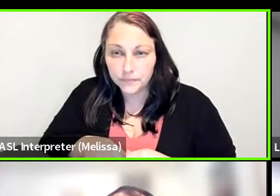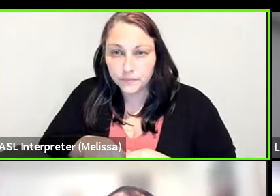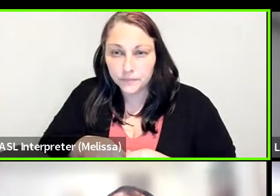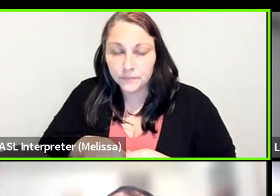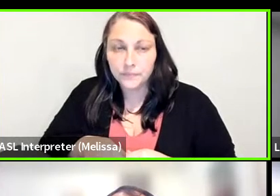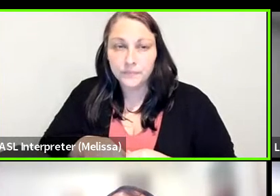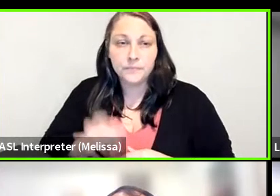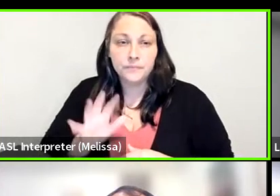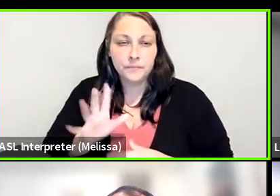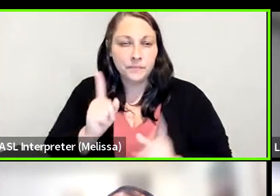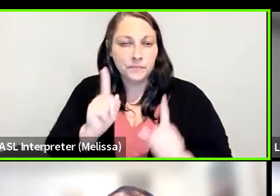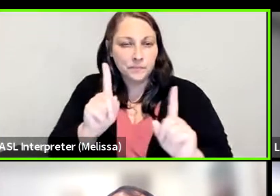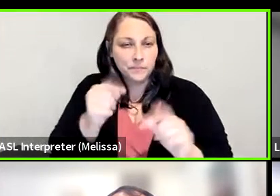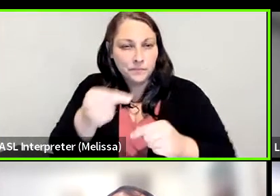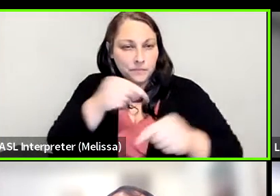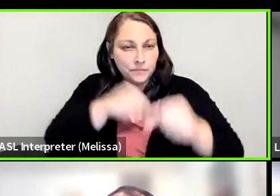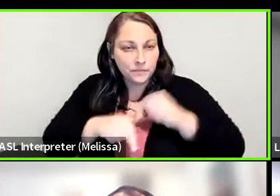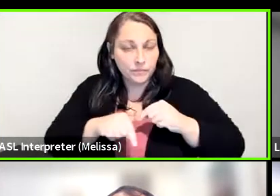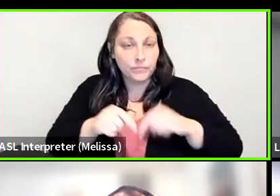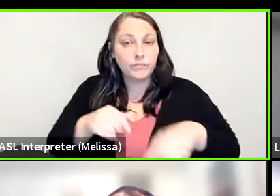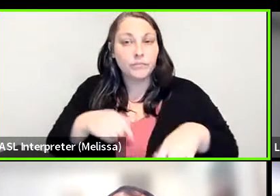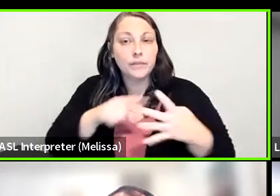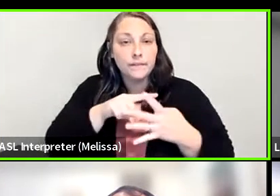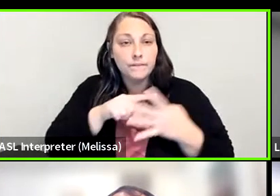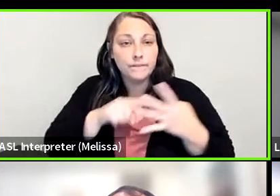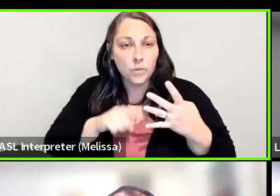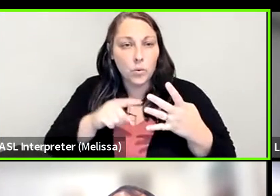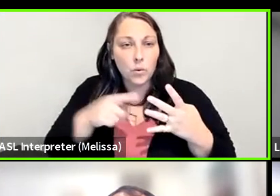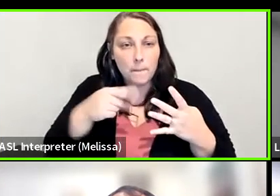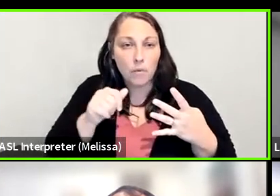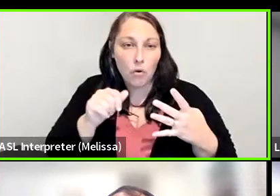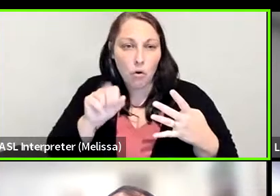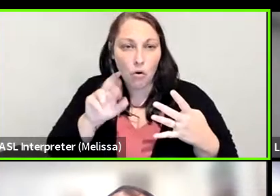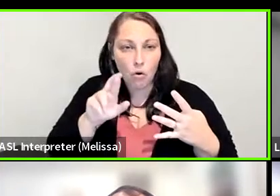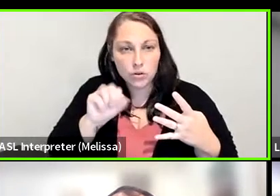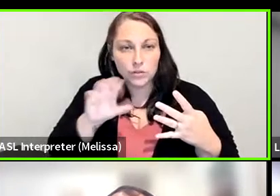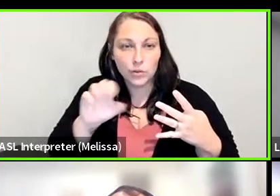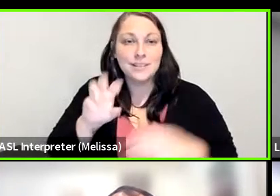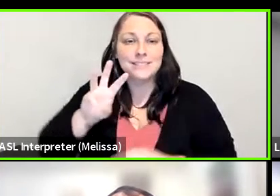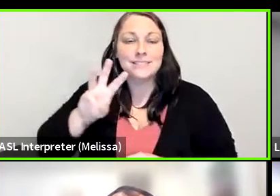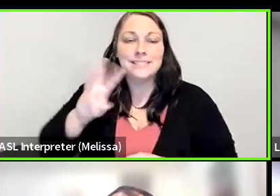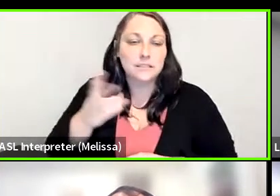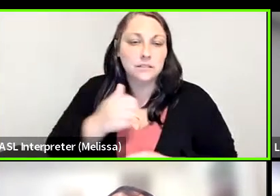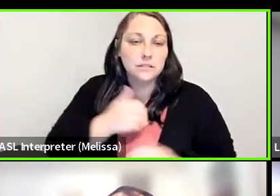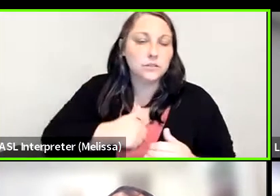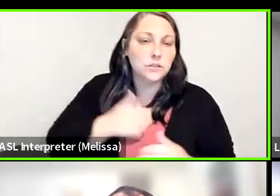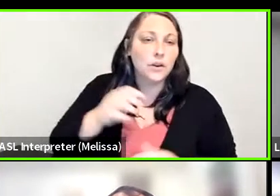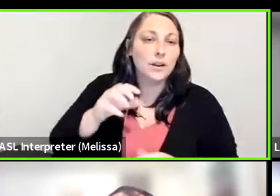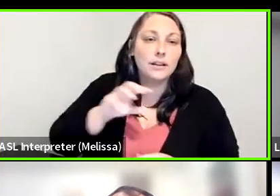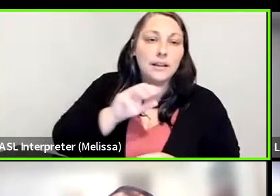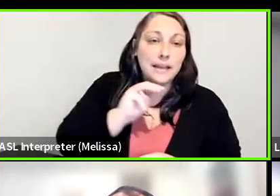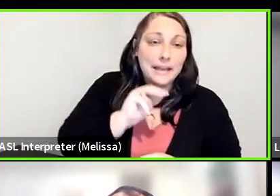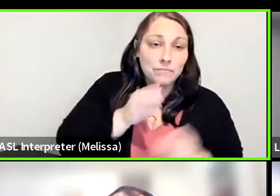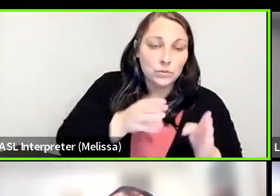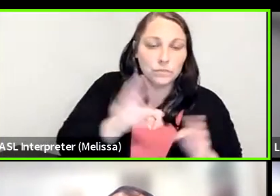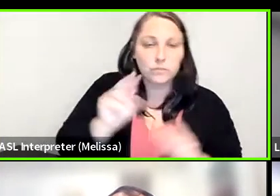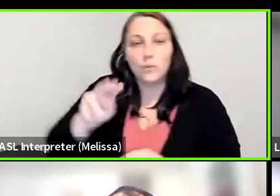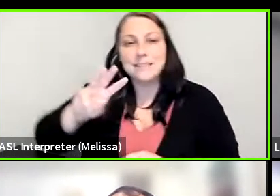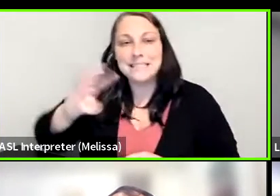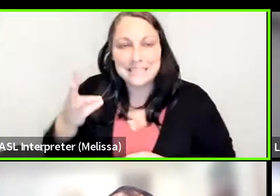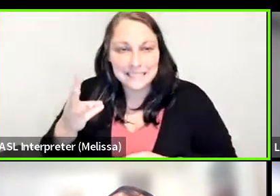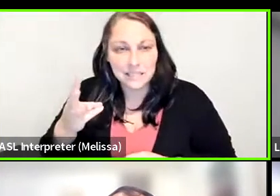Sorry, one step back. The 4 parcels flank 6th Street, hence the name 6th Street Development, in Union Market. So